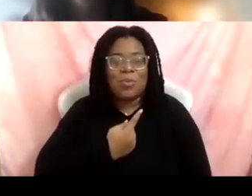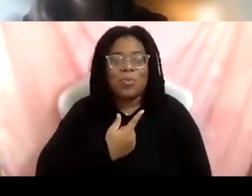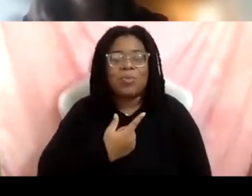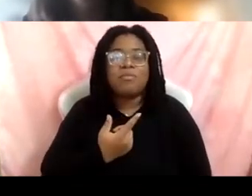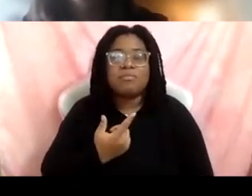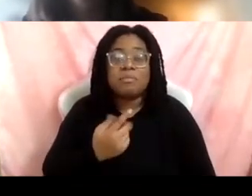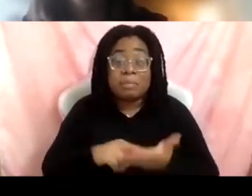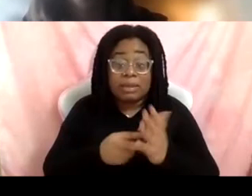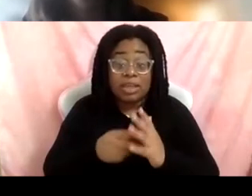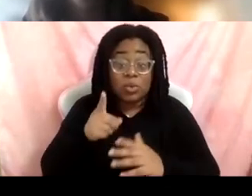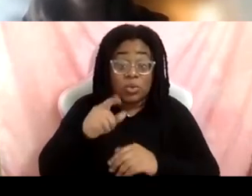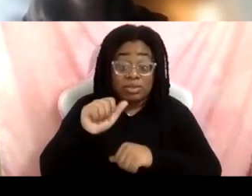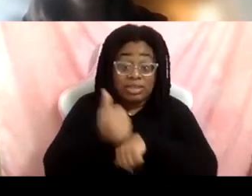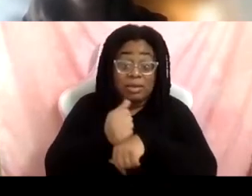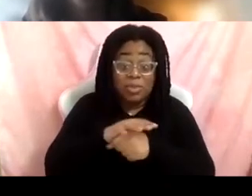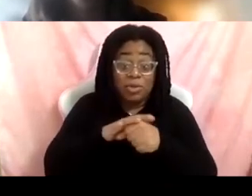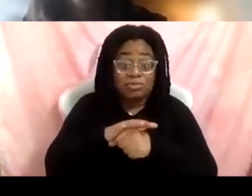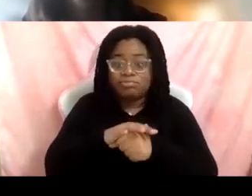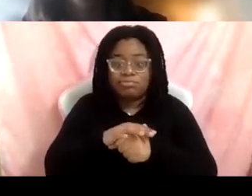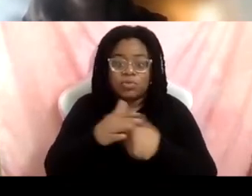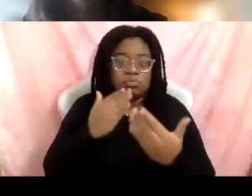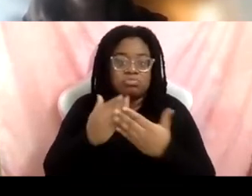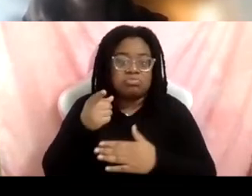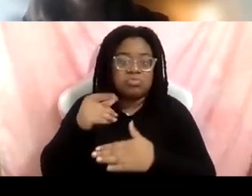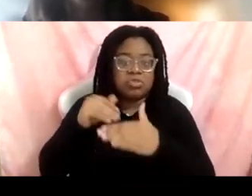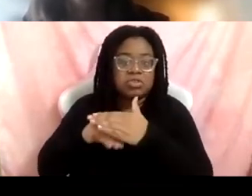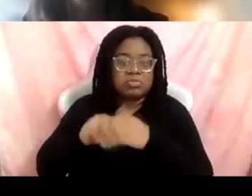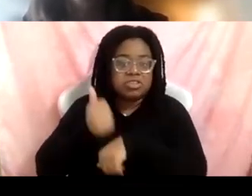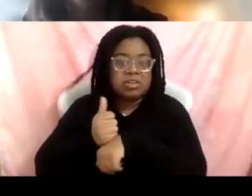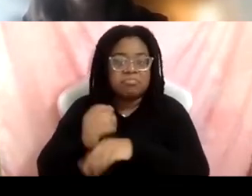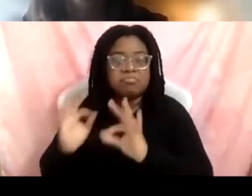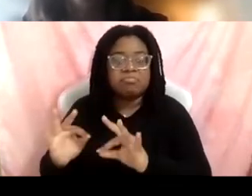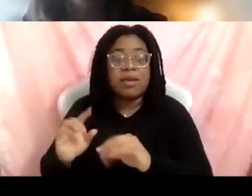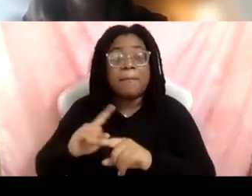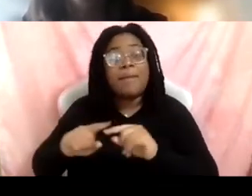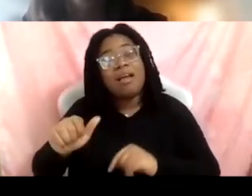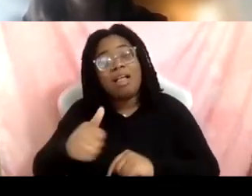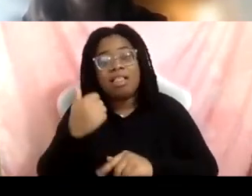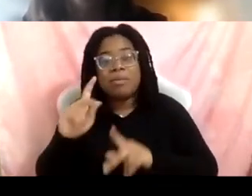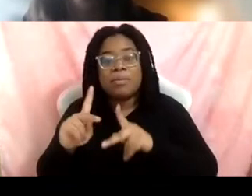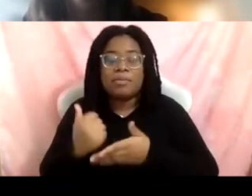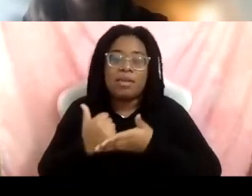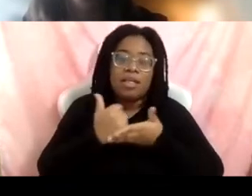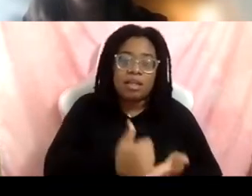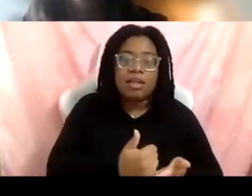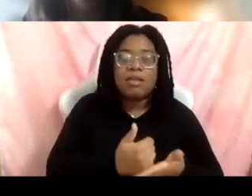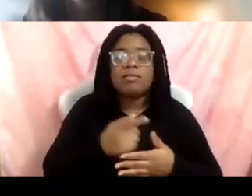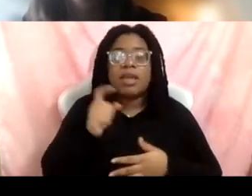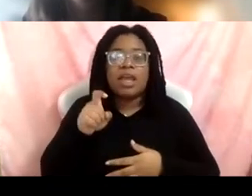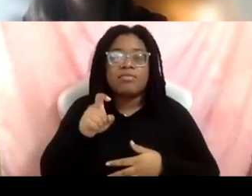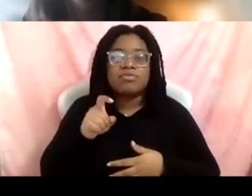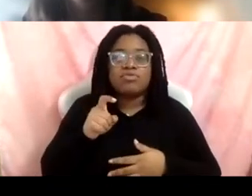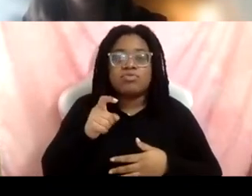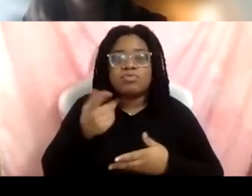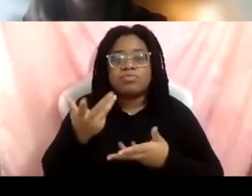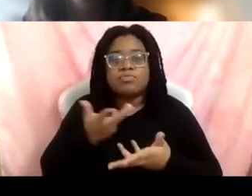you can set up all your locations at your own accessible location, but everyone helping you also you have to be willing to